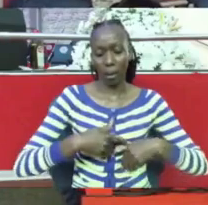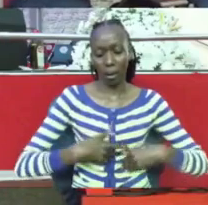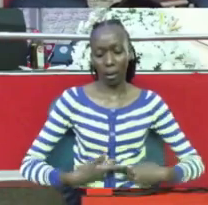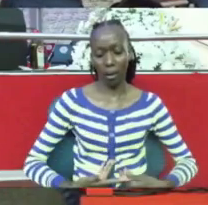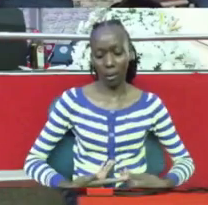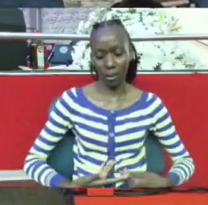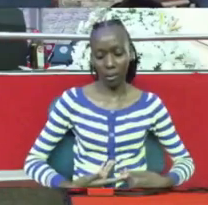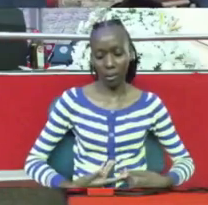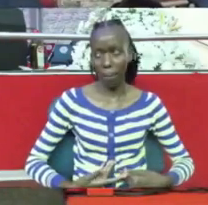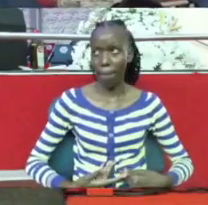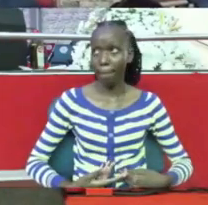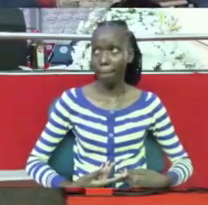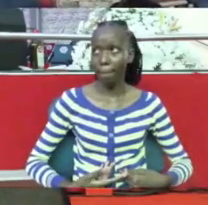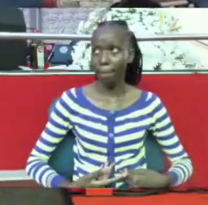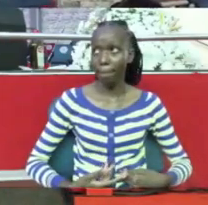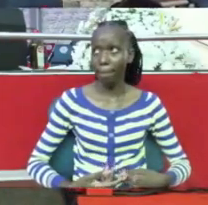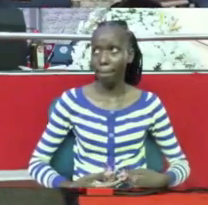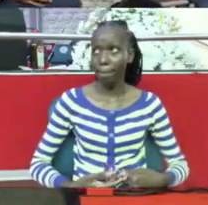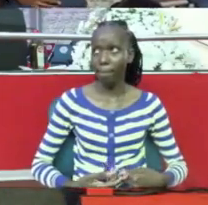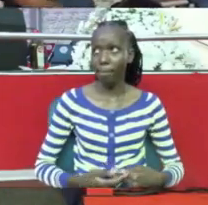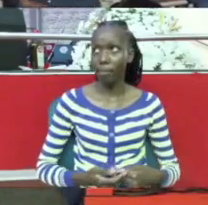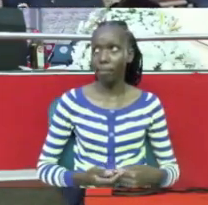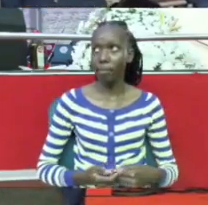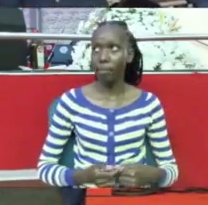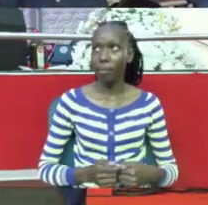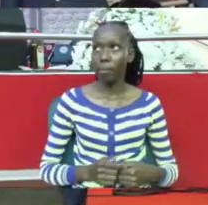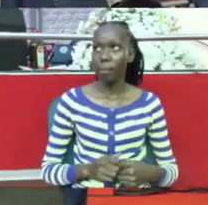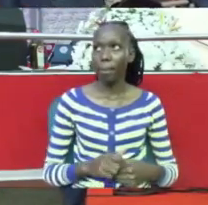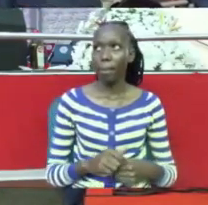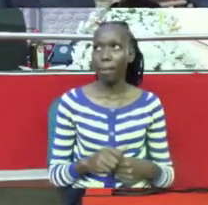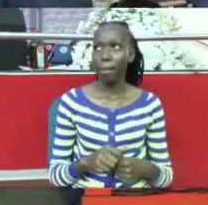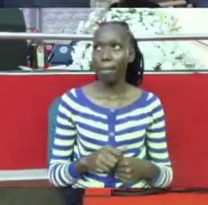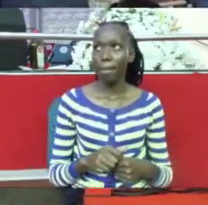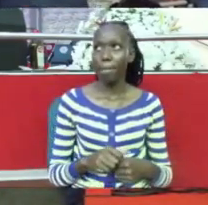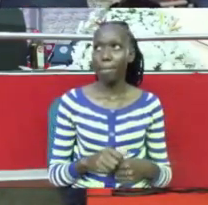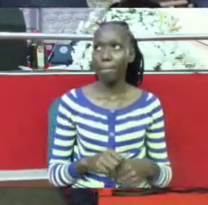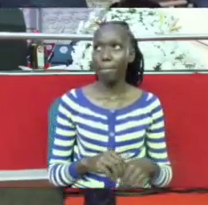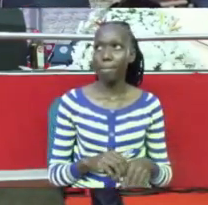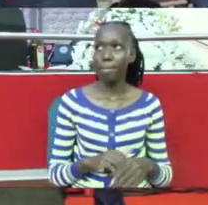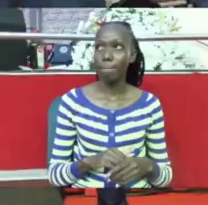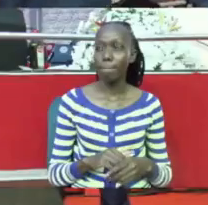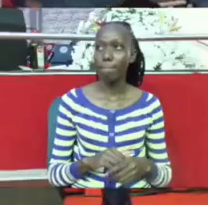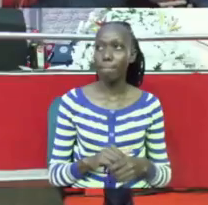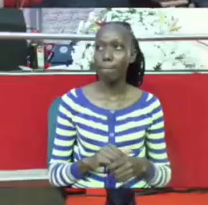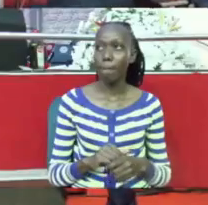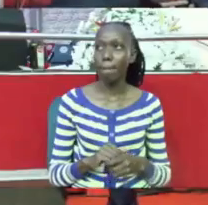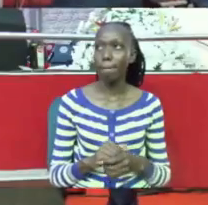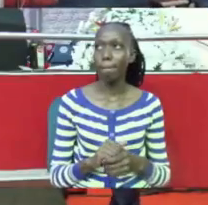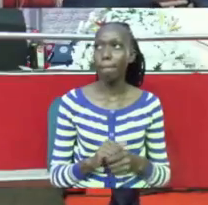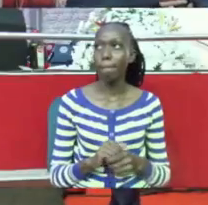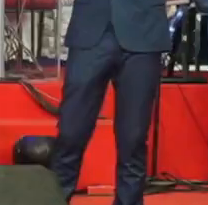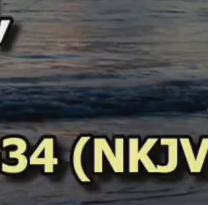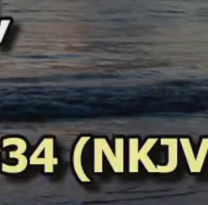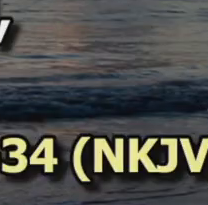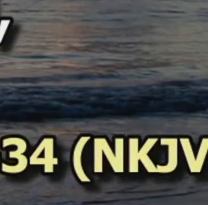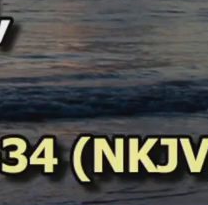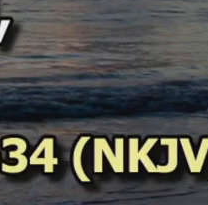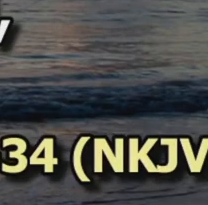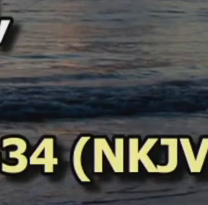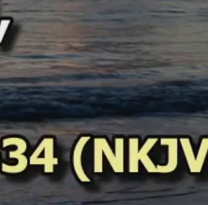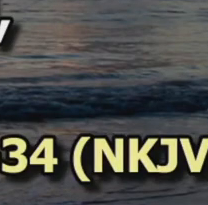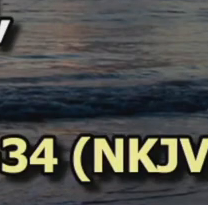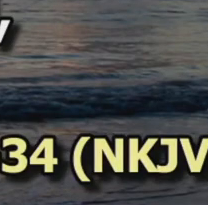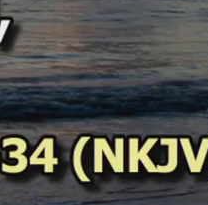chapter 25, katika Mwanzo 25, verse 29 to 34. Mstari wa 29 hadi 34. If you can give us